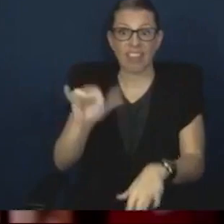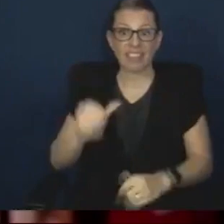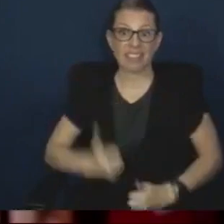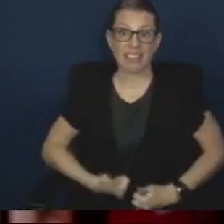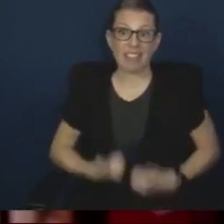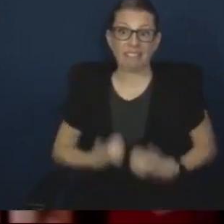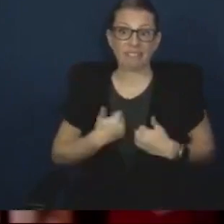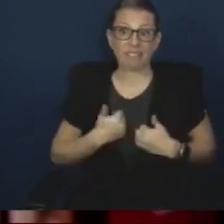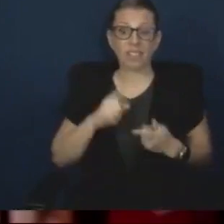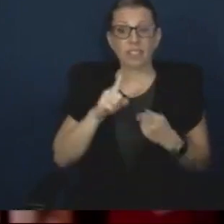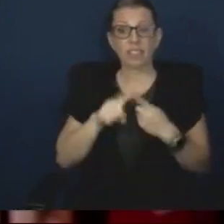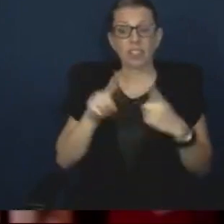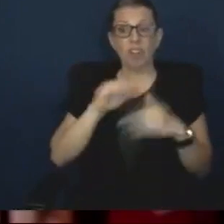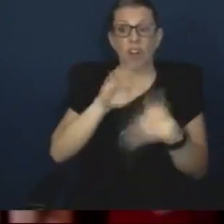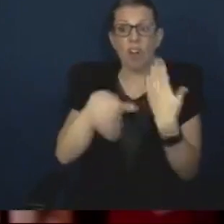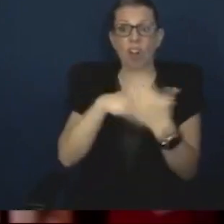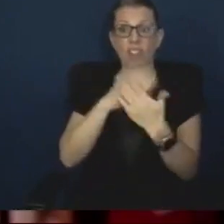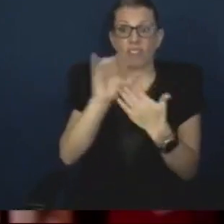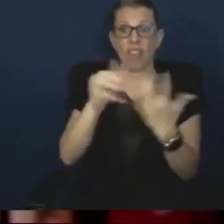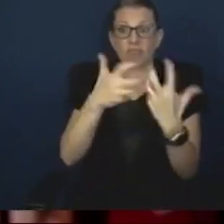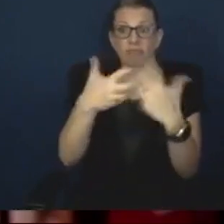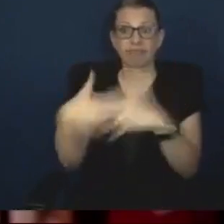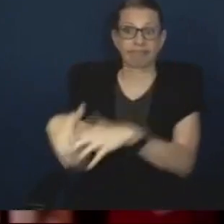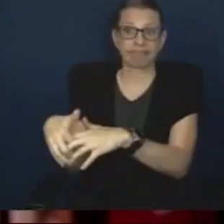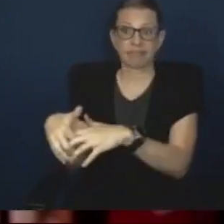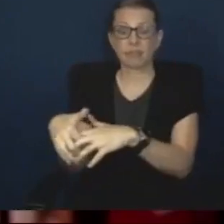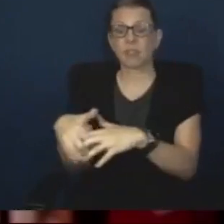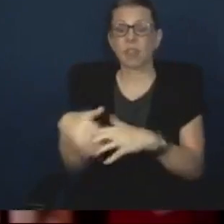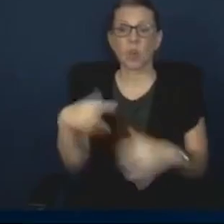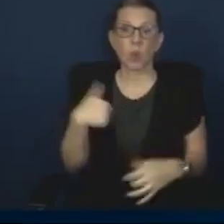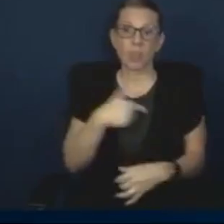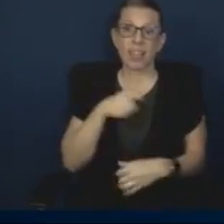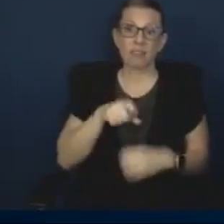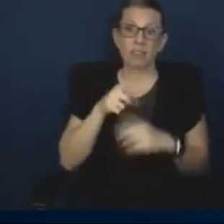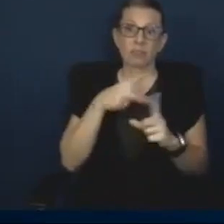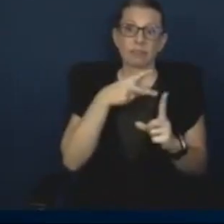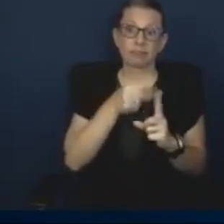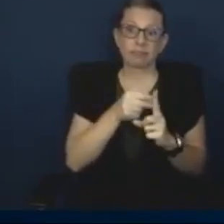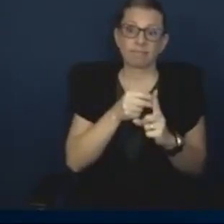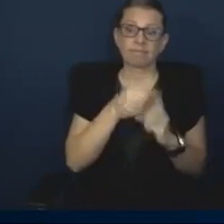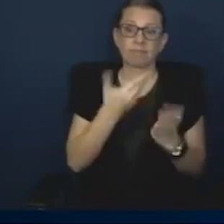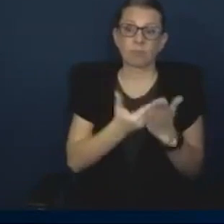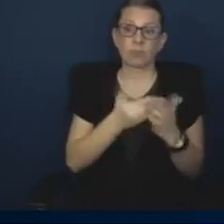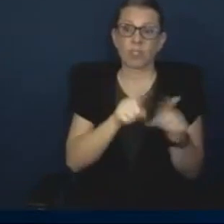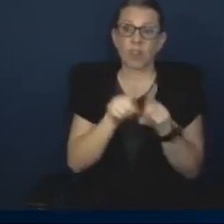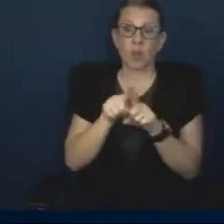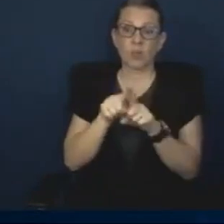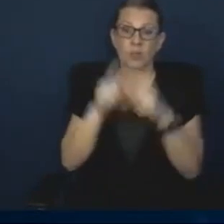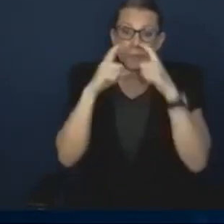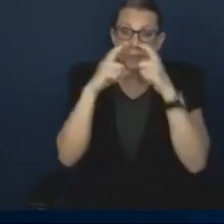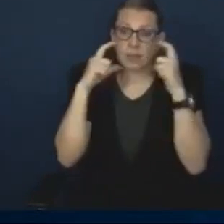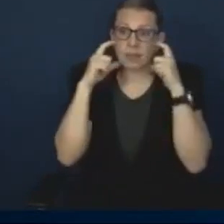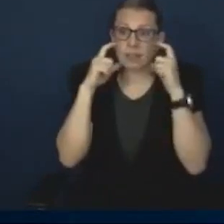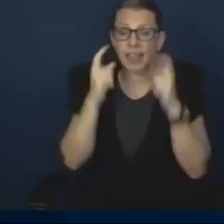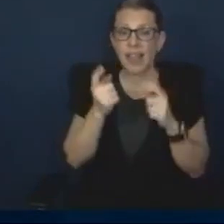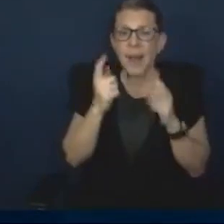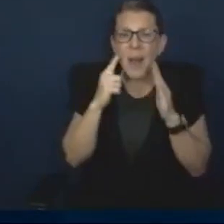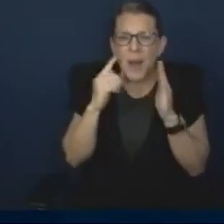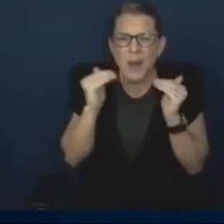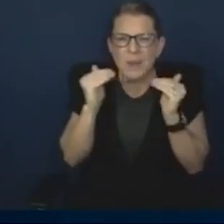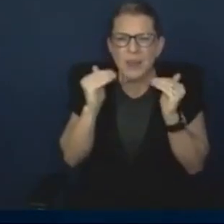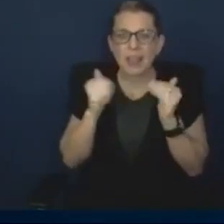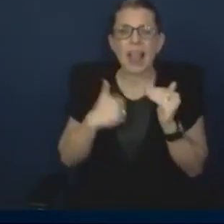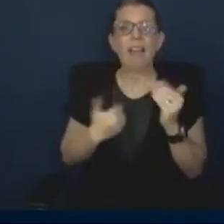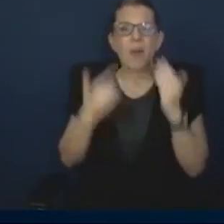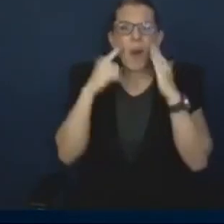until all of that is sorted out, we have to do this. There's that little bit of hope that you talk about. Well, I know. It's about having hope. So how